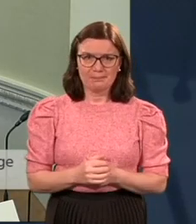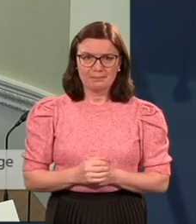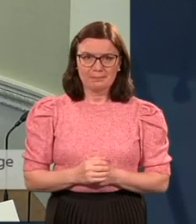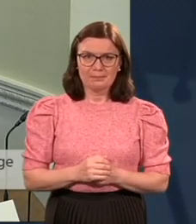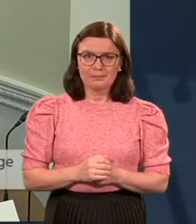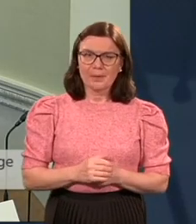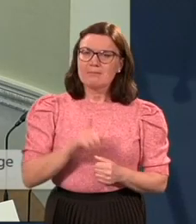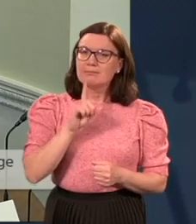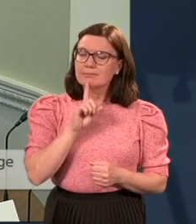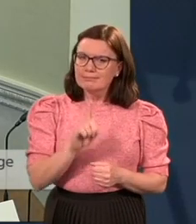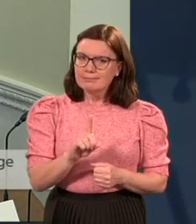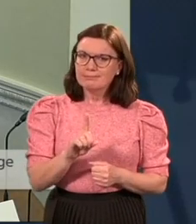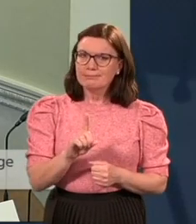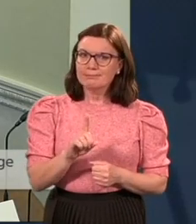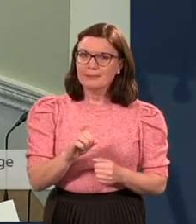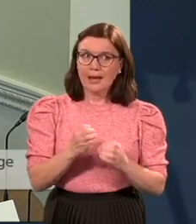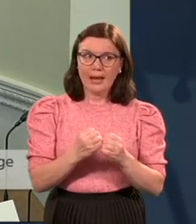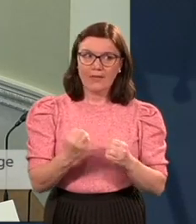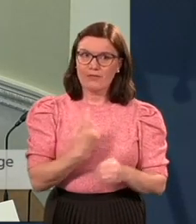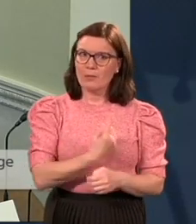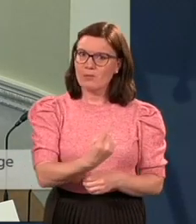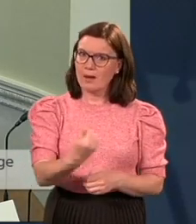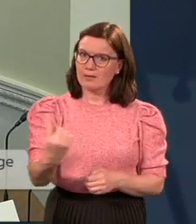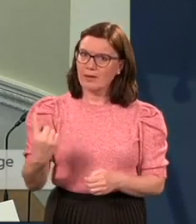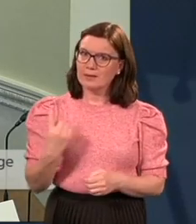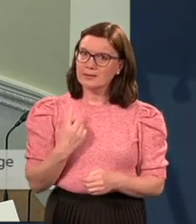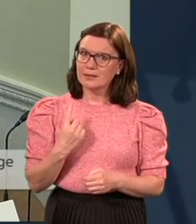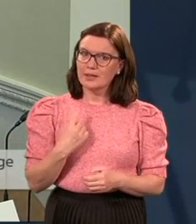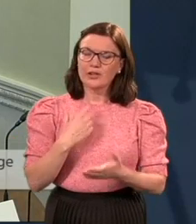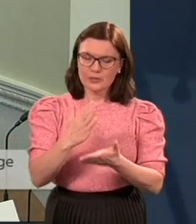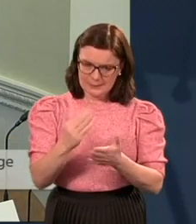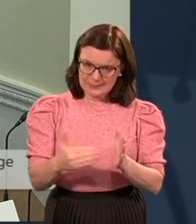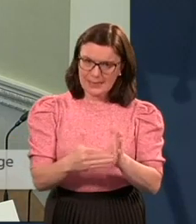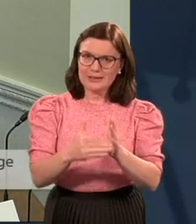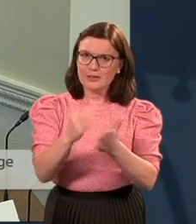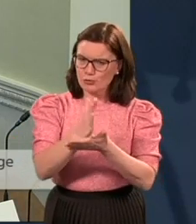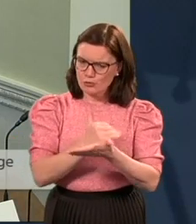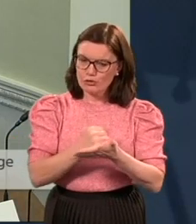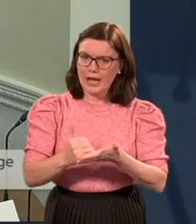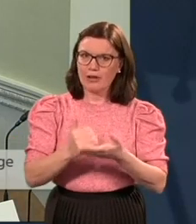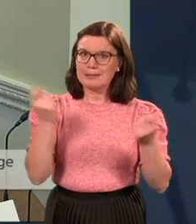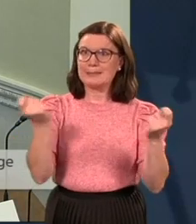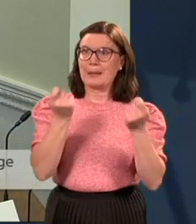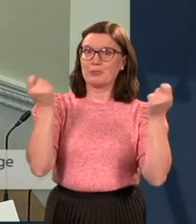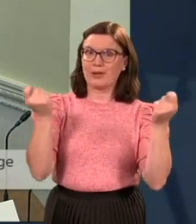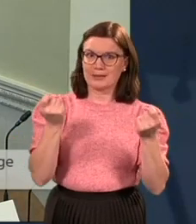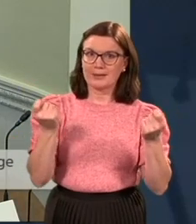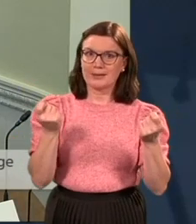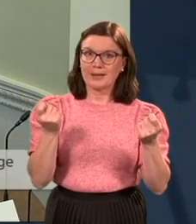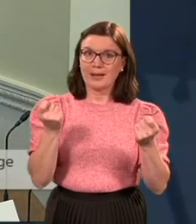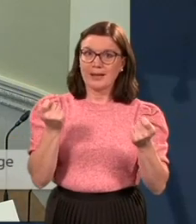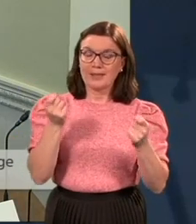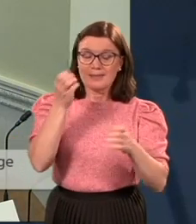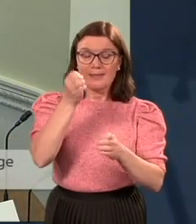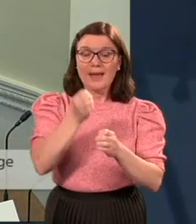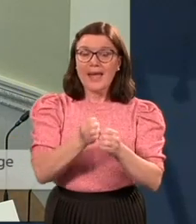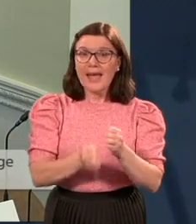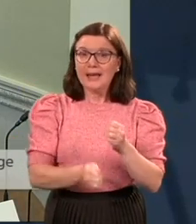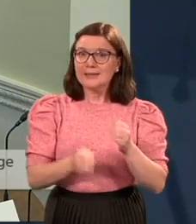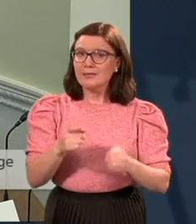However, each and every one of us should share in celebrating this moment. At the end of this